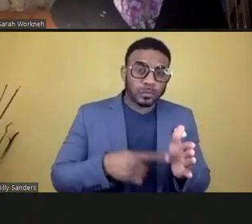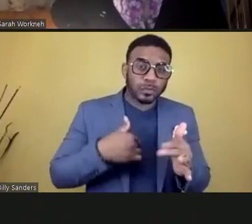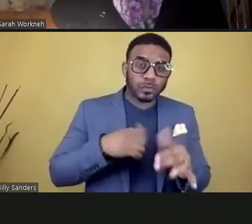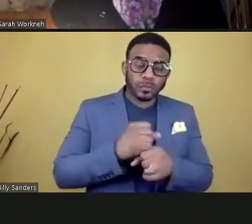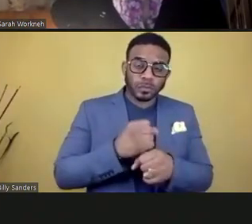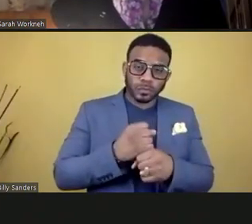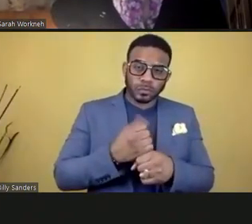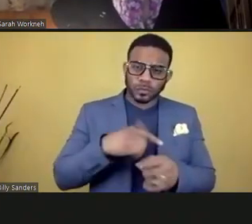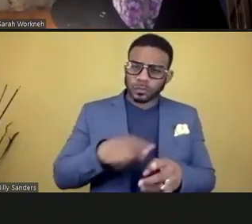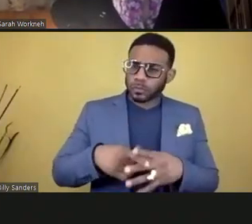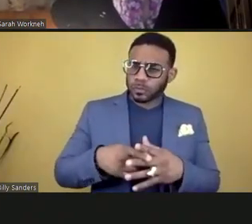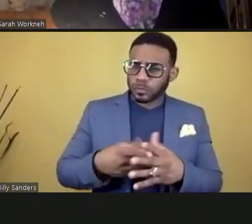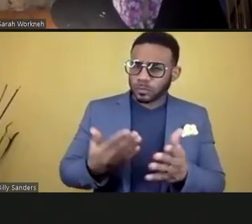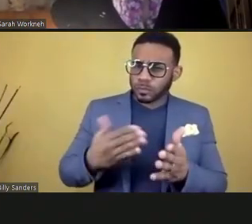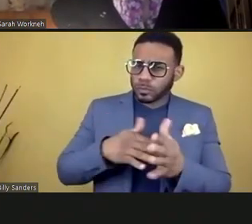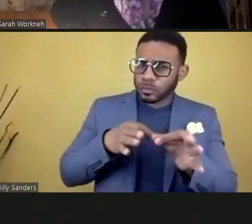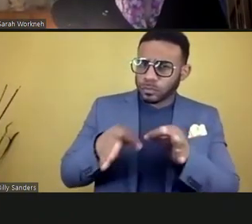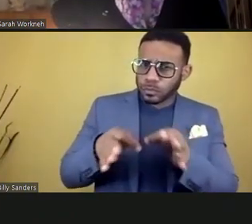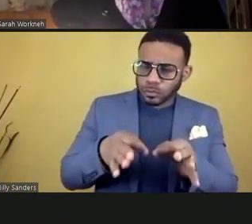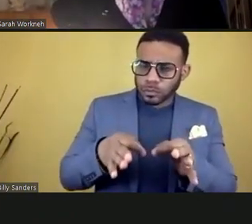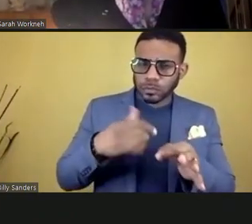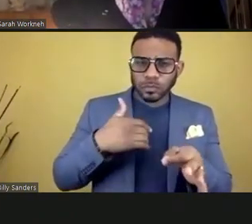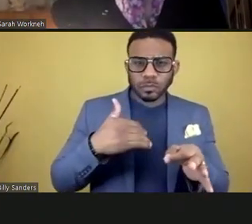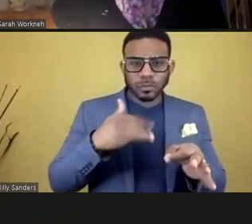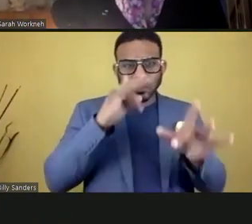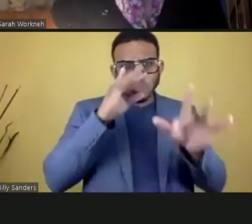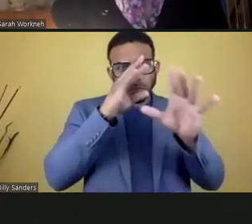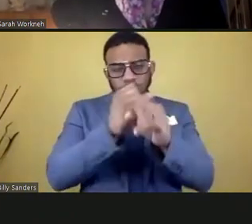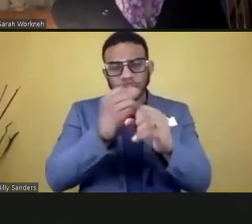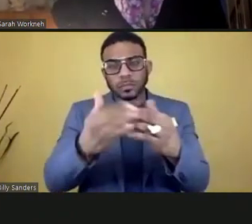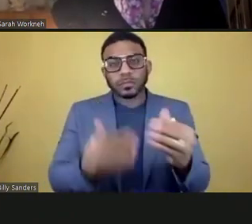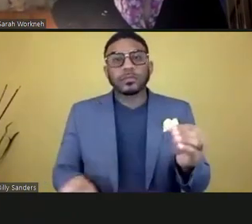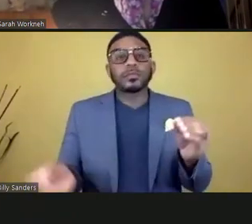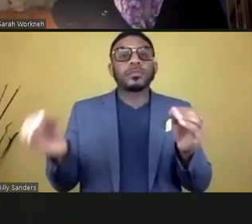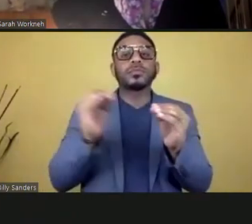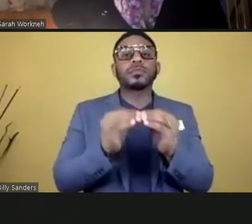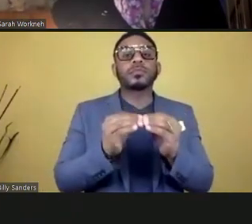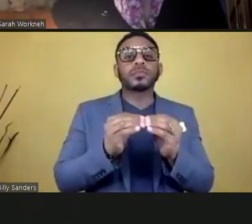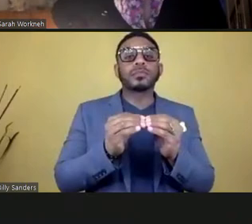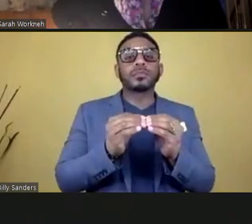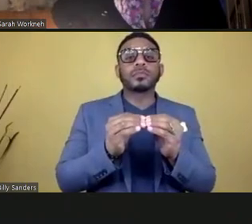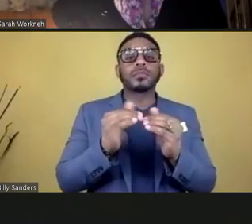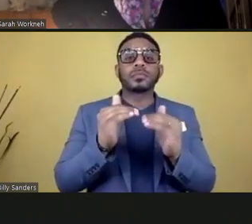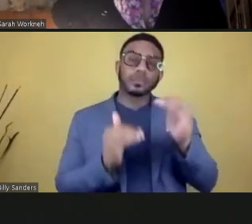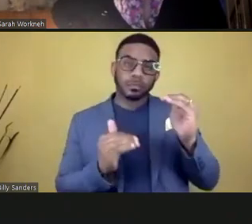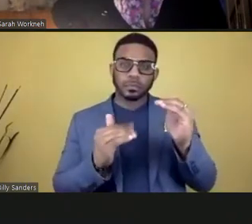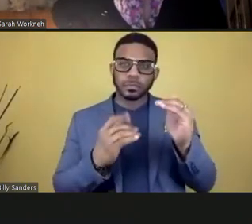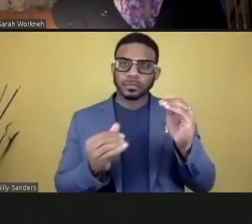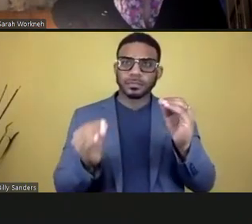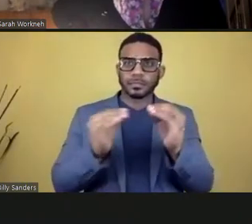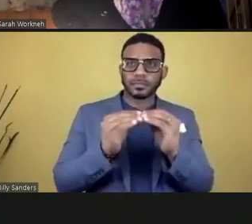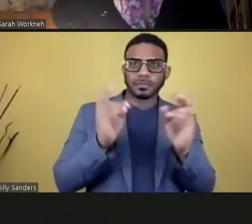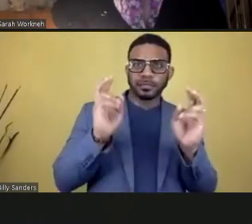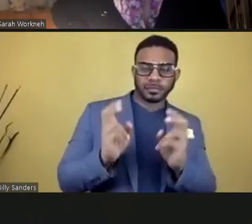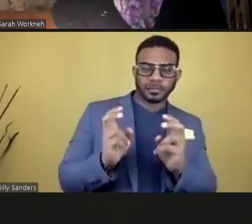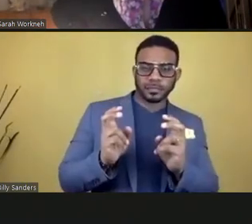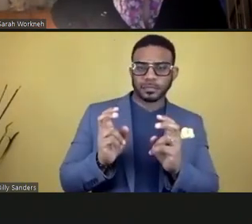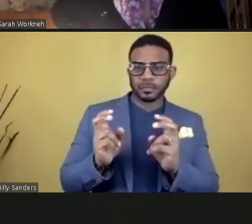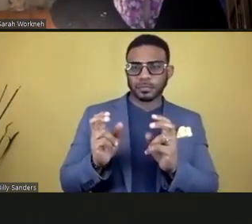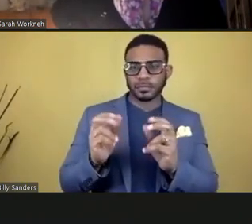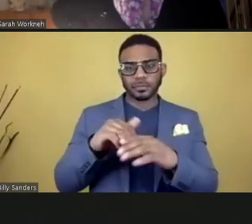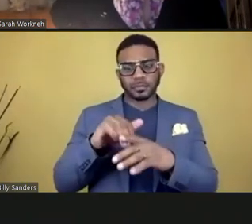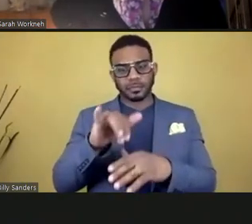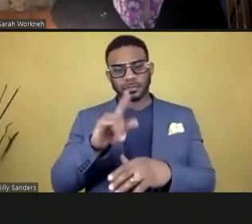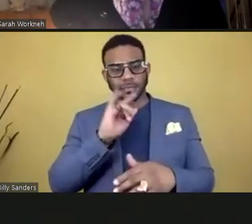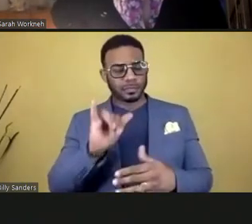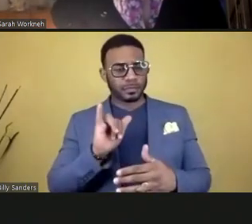create, when we start to redefine, we're illuminating even more inequity and more issues. And in that, it's